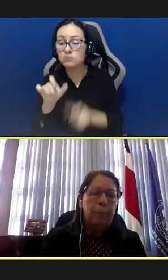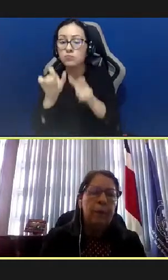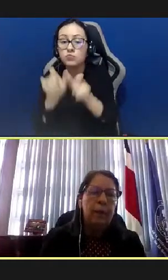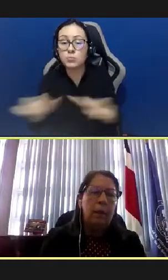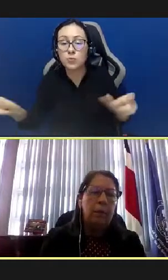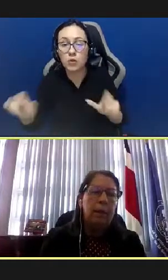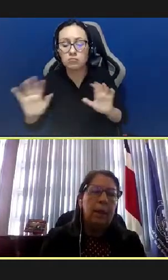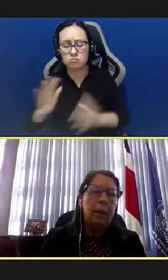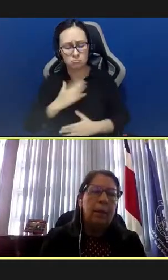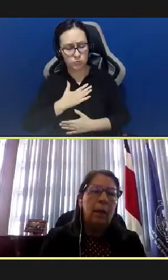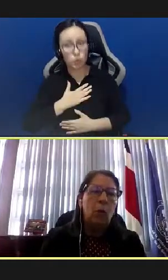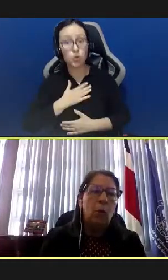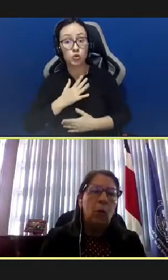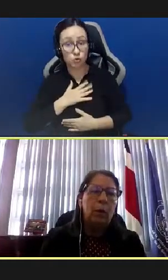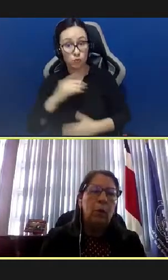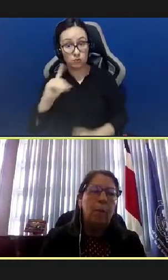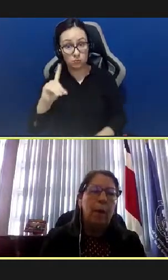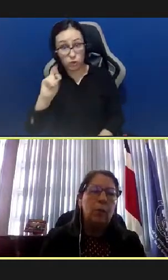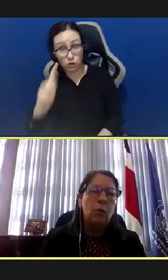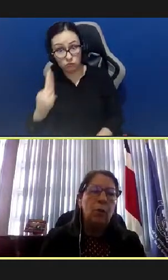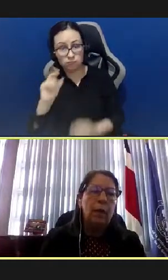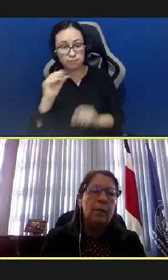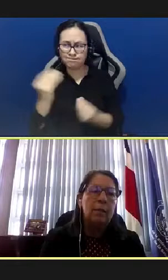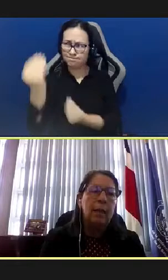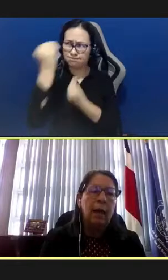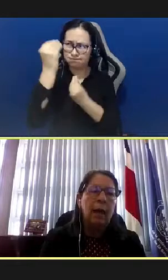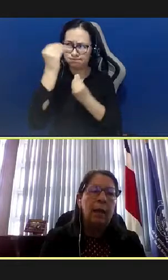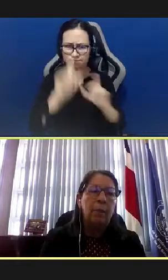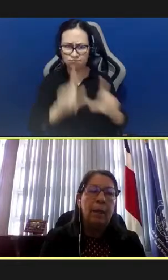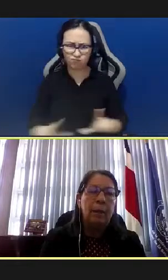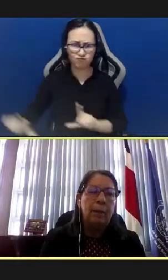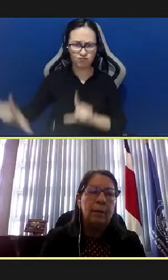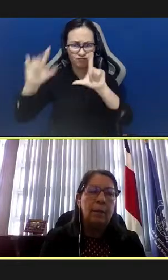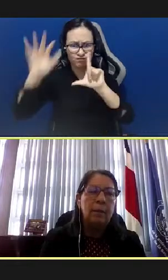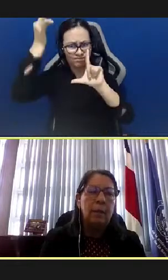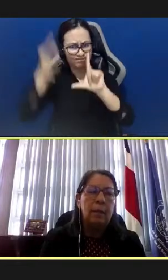we have, for example, not just permanent, but also volunteers.